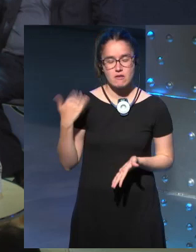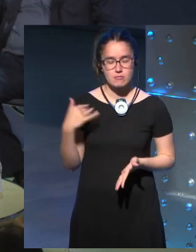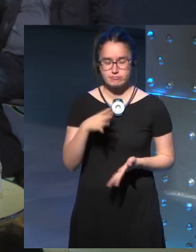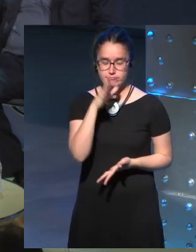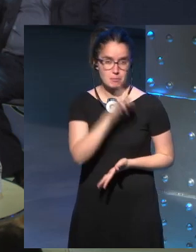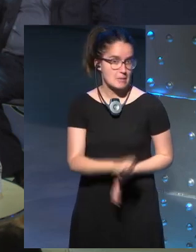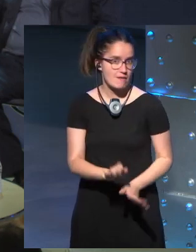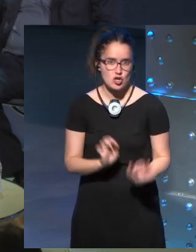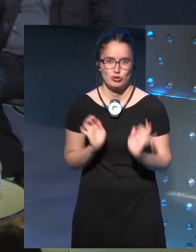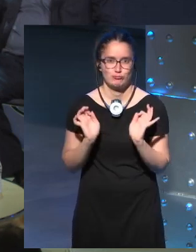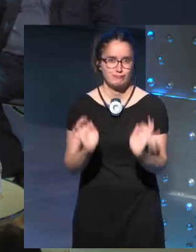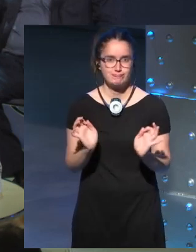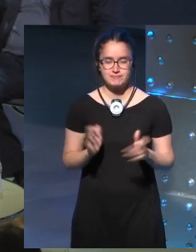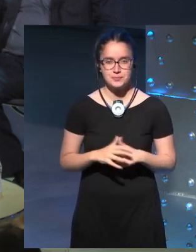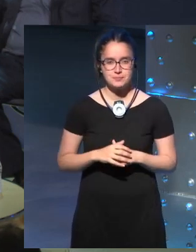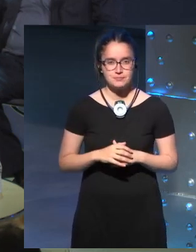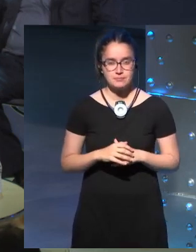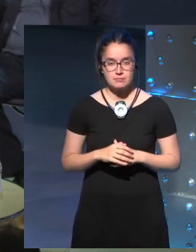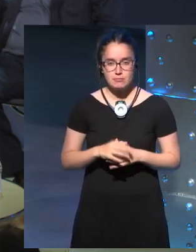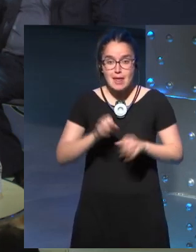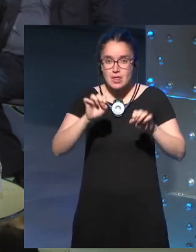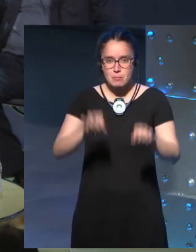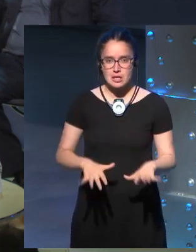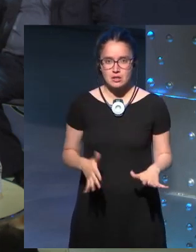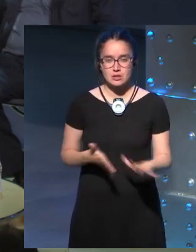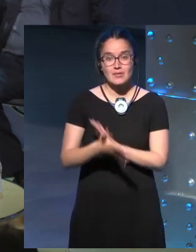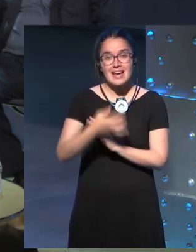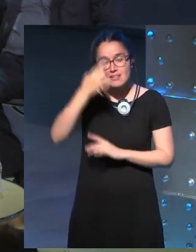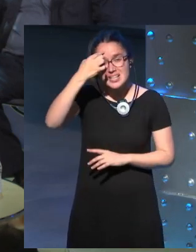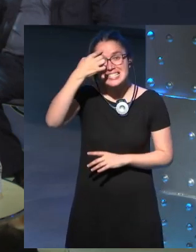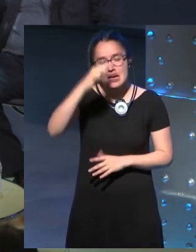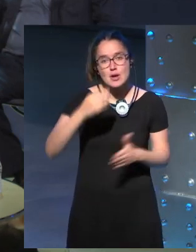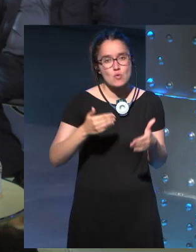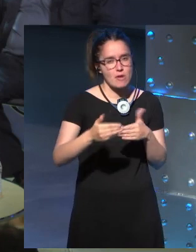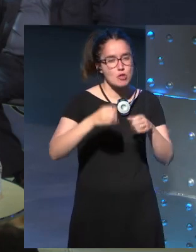To walk away. To know when to walk away. To know when to stop.